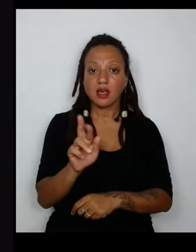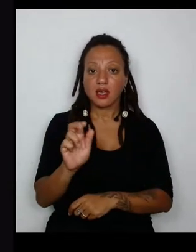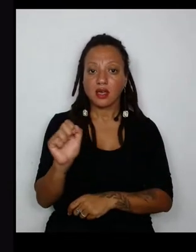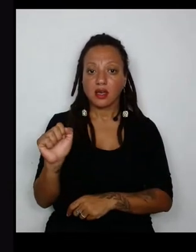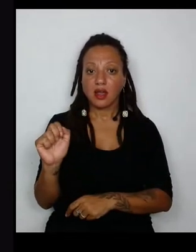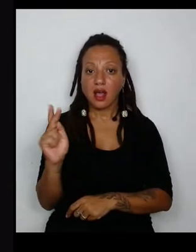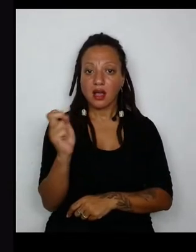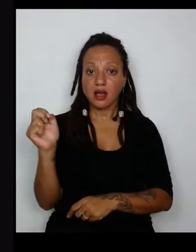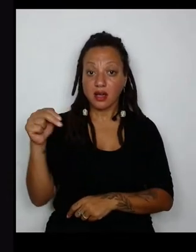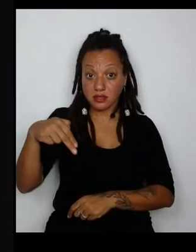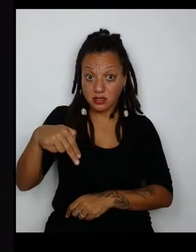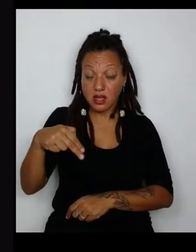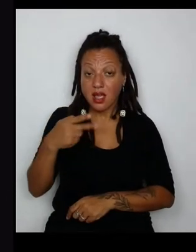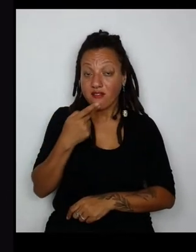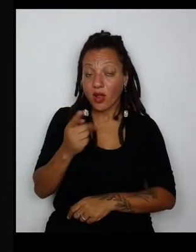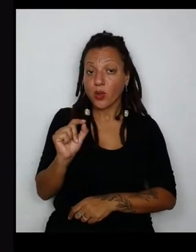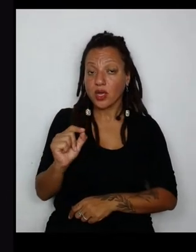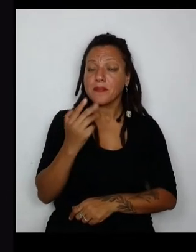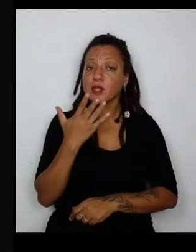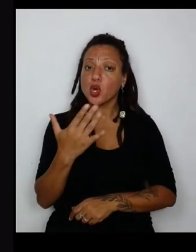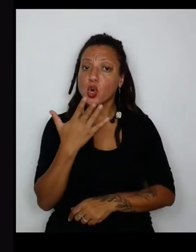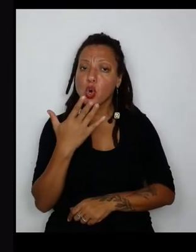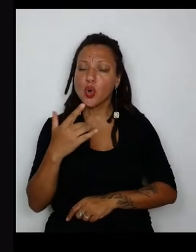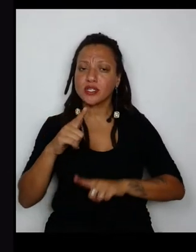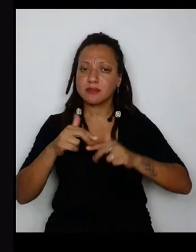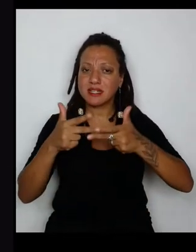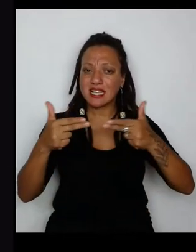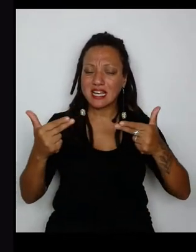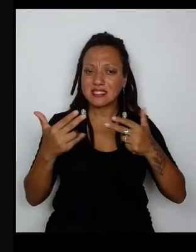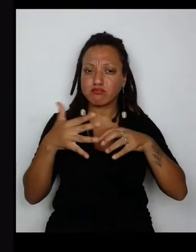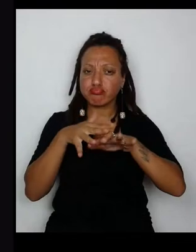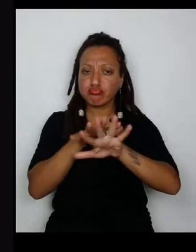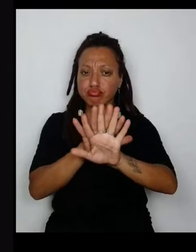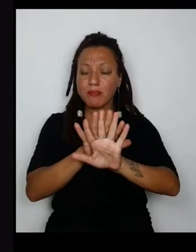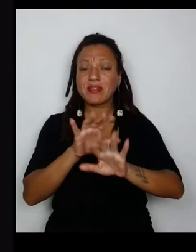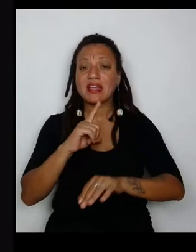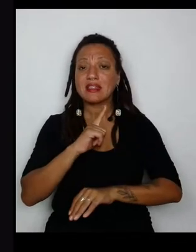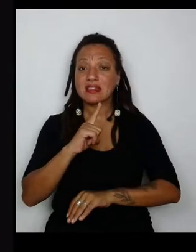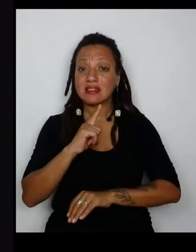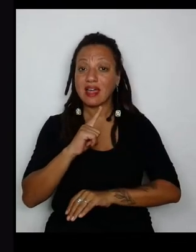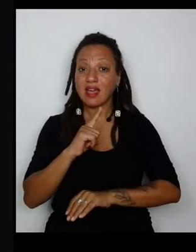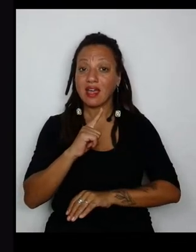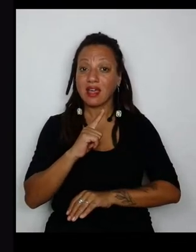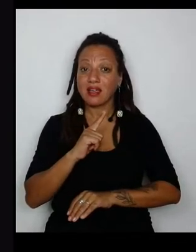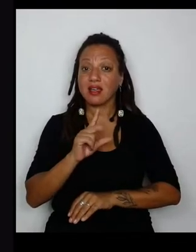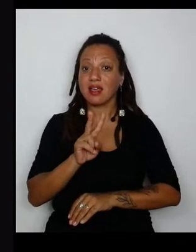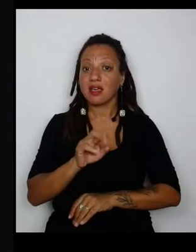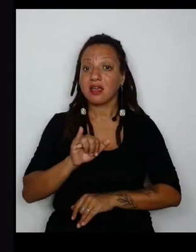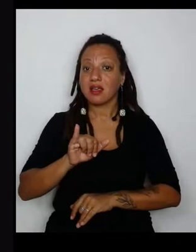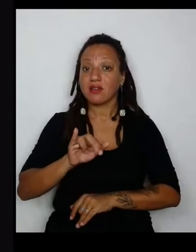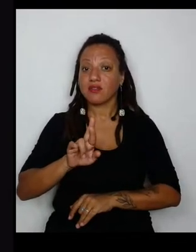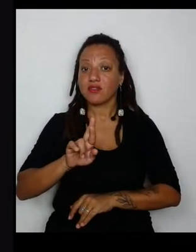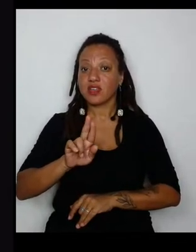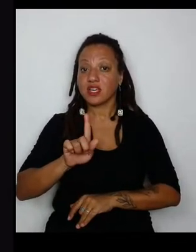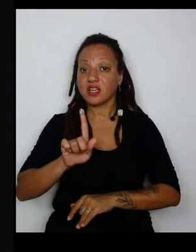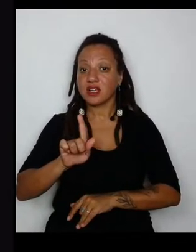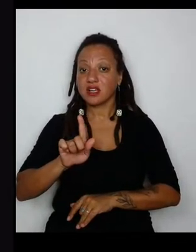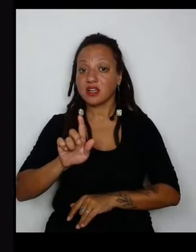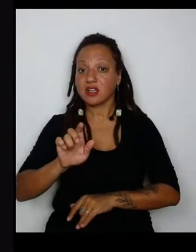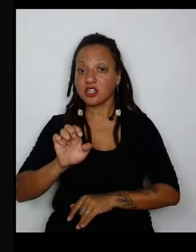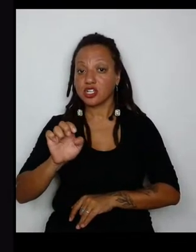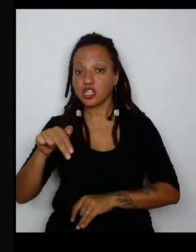his practice involved in this virgin series was blowing up different forms of gogan's